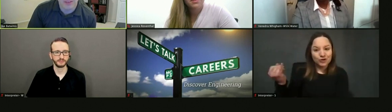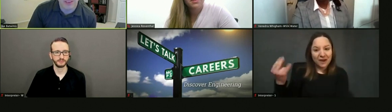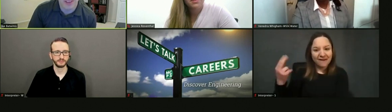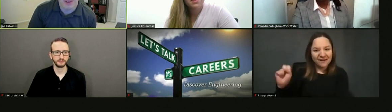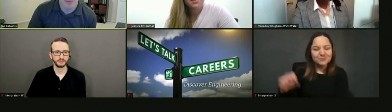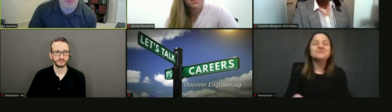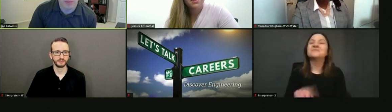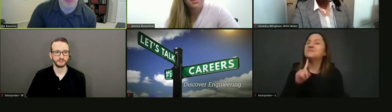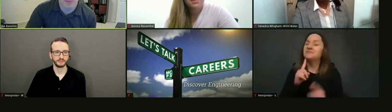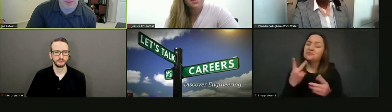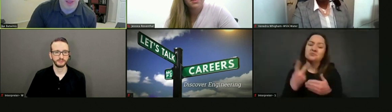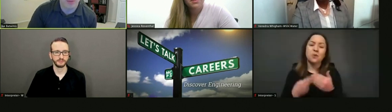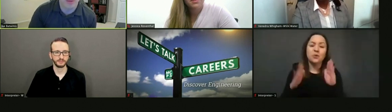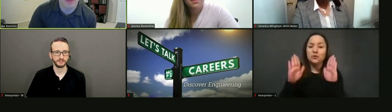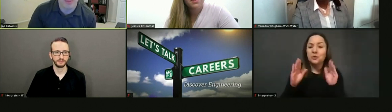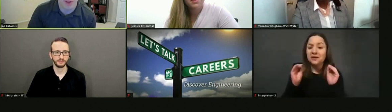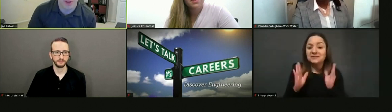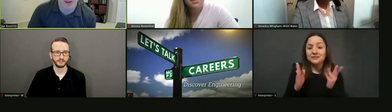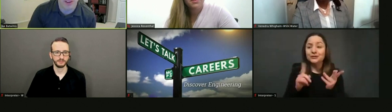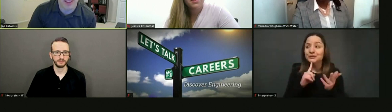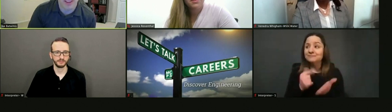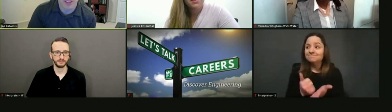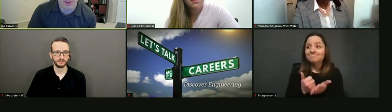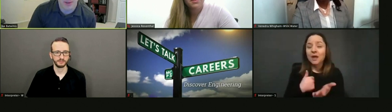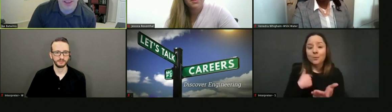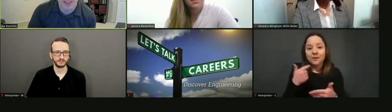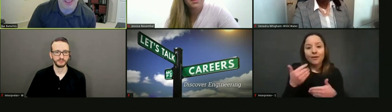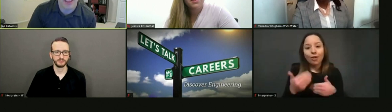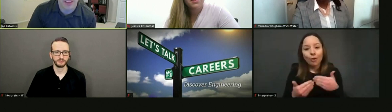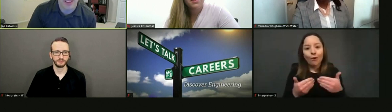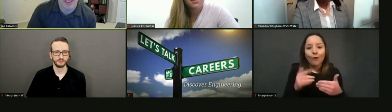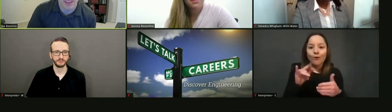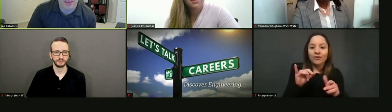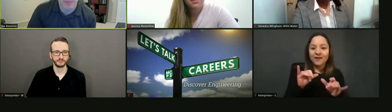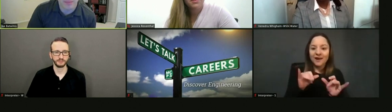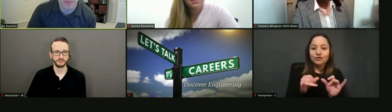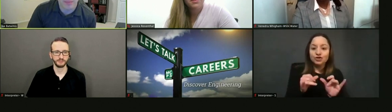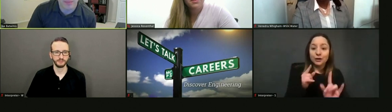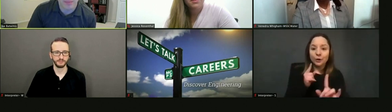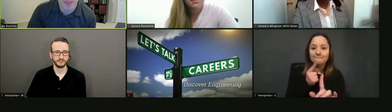and kind of helped me along on that engineering path.